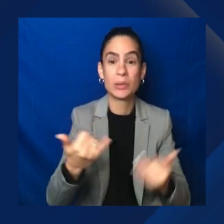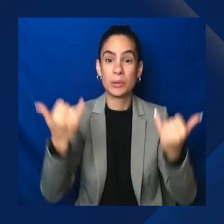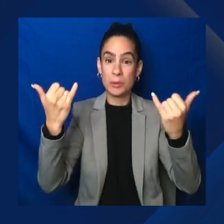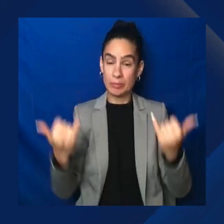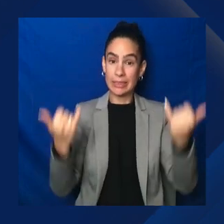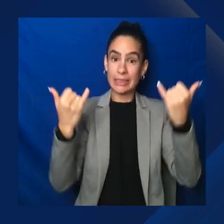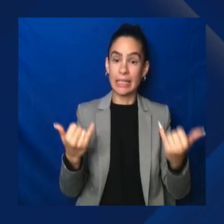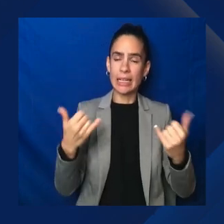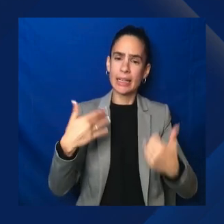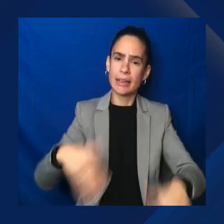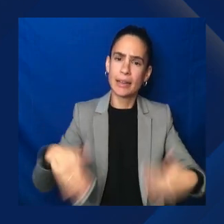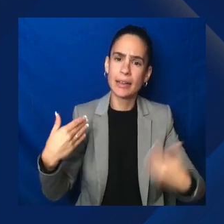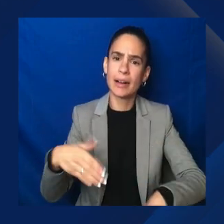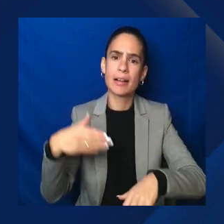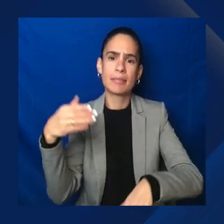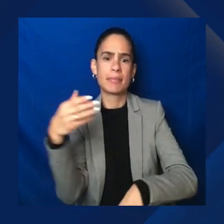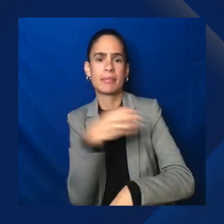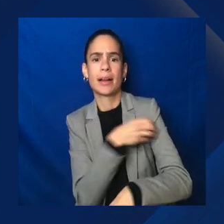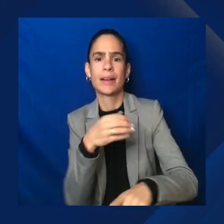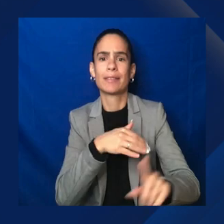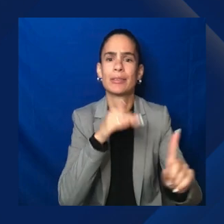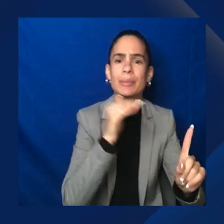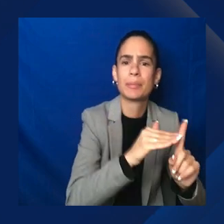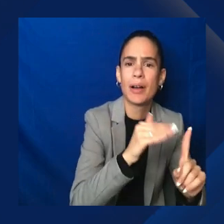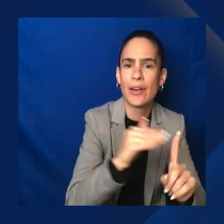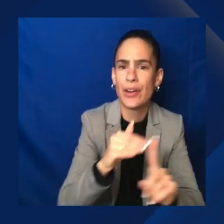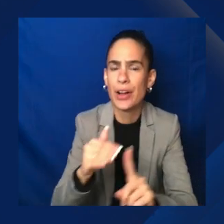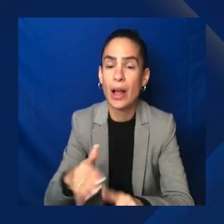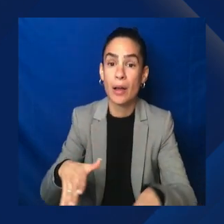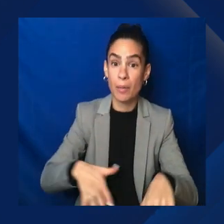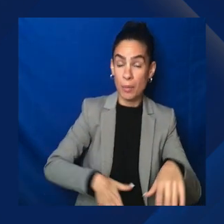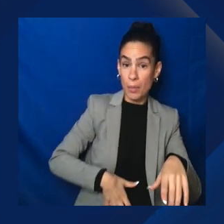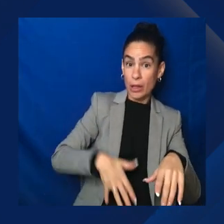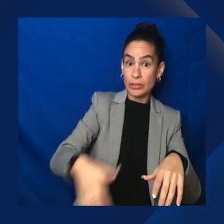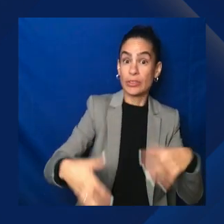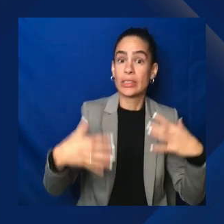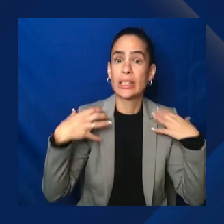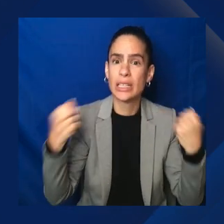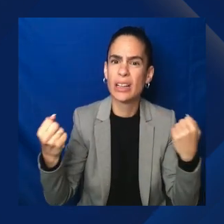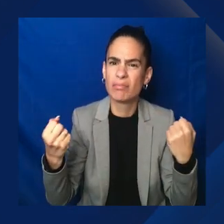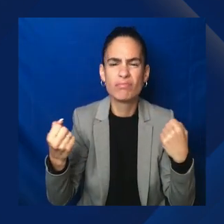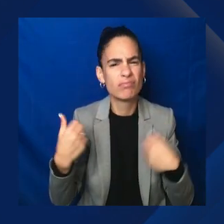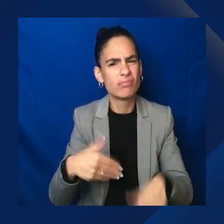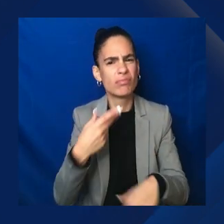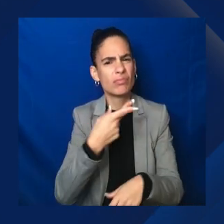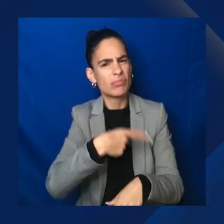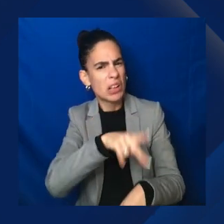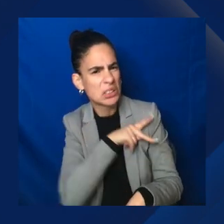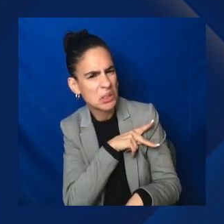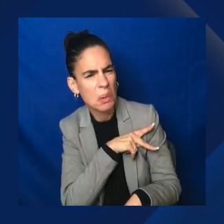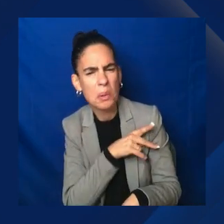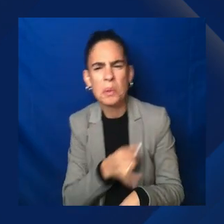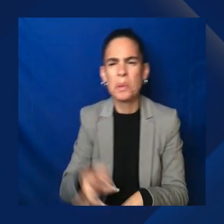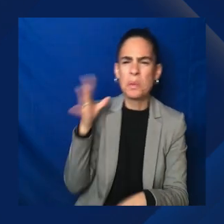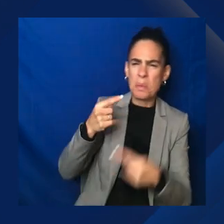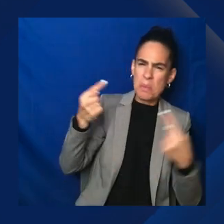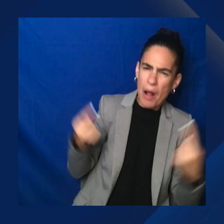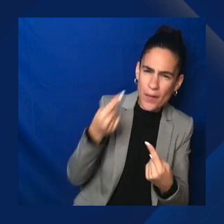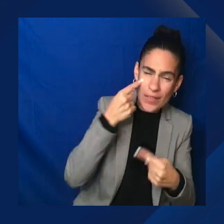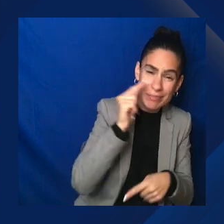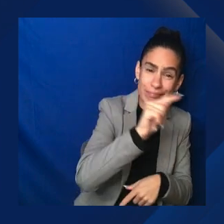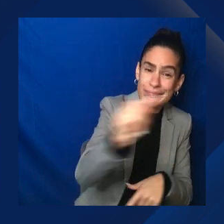personal and painful maternal health issues are for so many women, and of the disparate toll